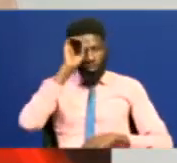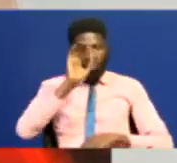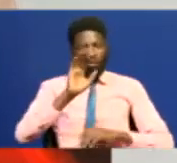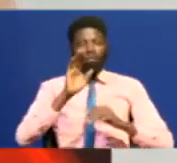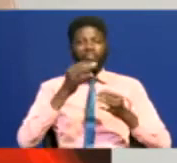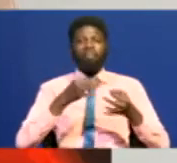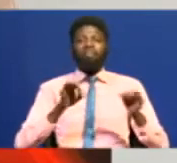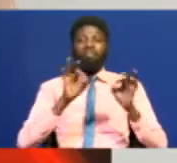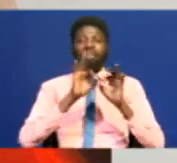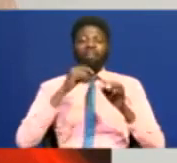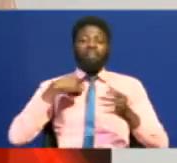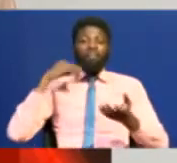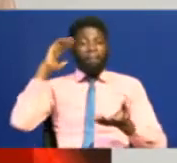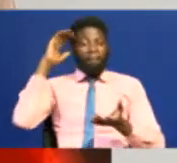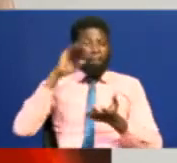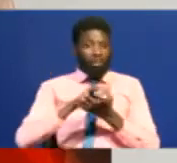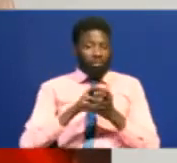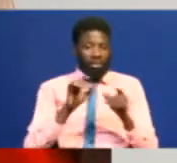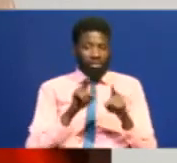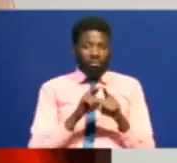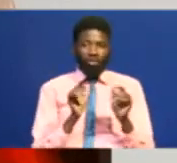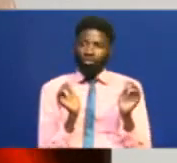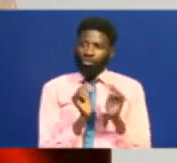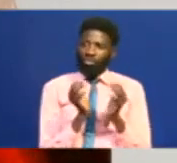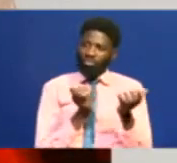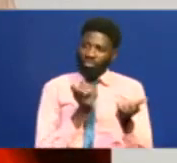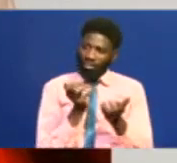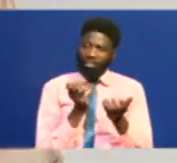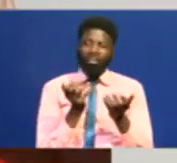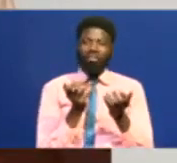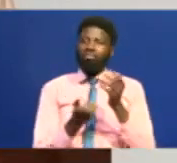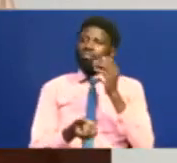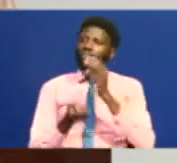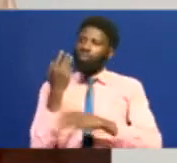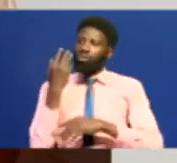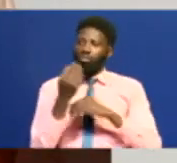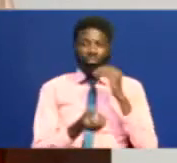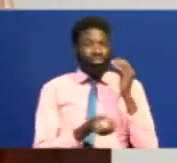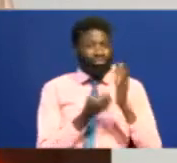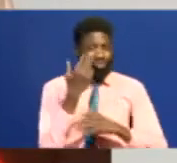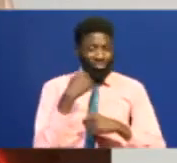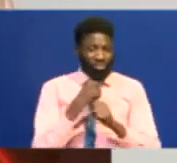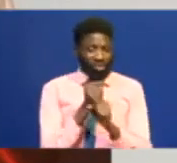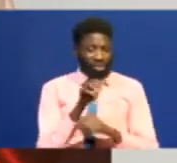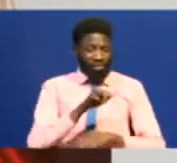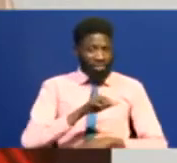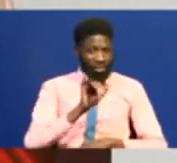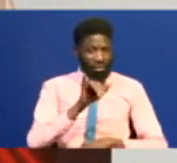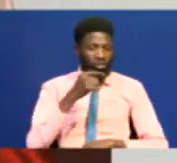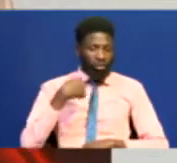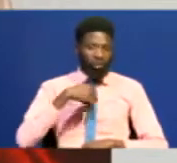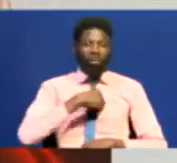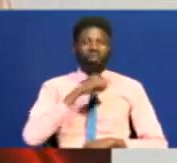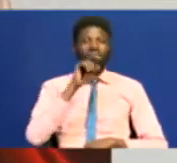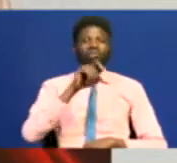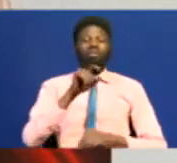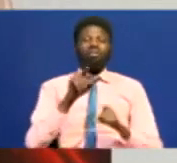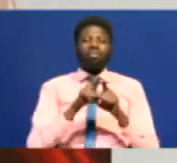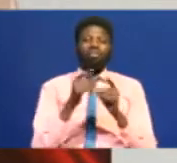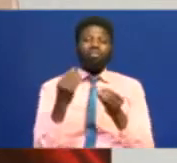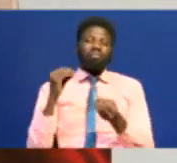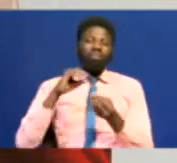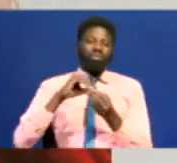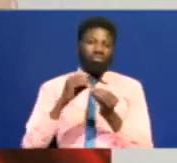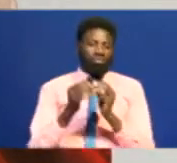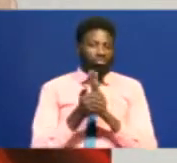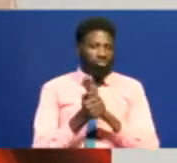So I believe that as startups come up with, as more startups emerge and create mm-hmm. this environment, we should be able to retain more talent.